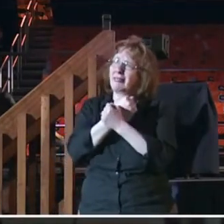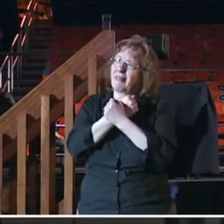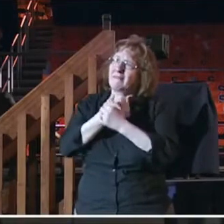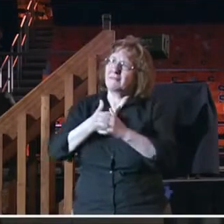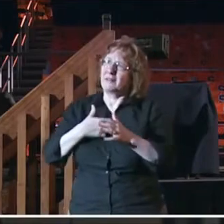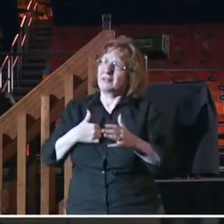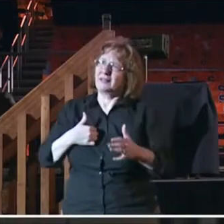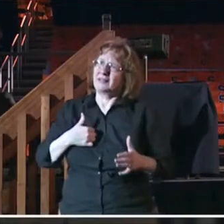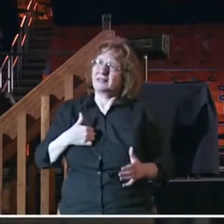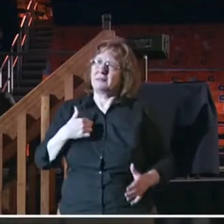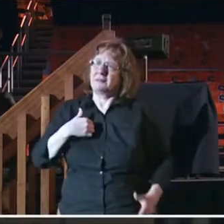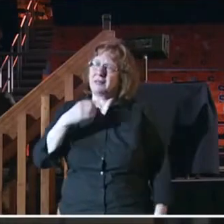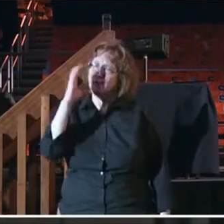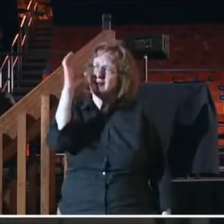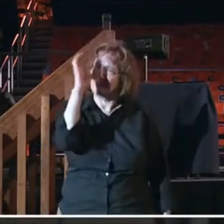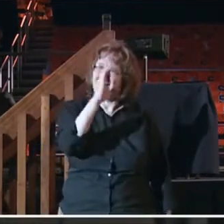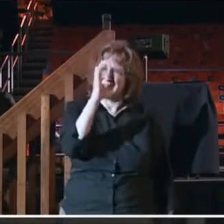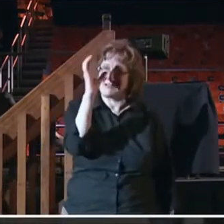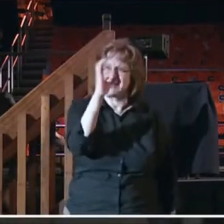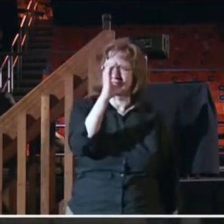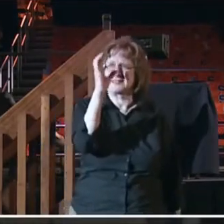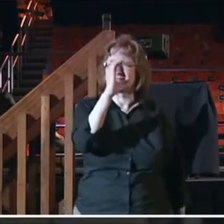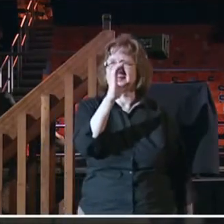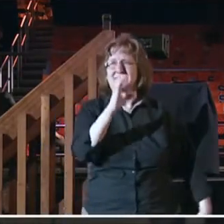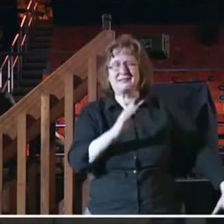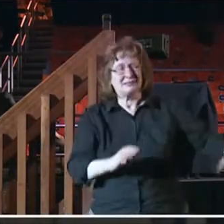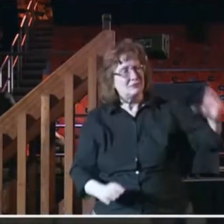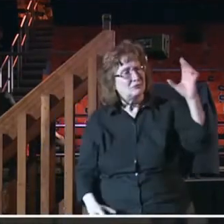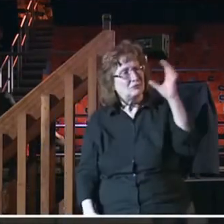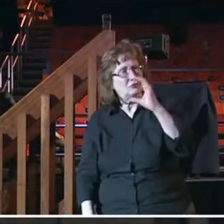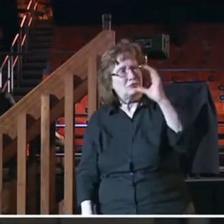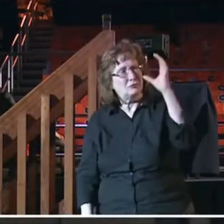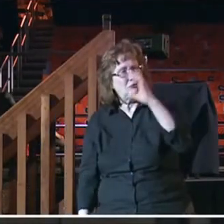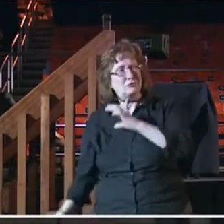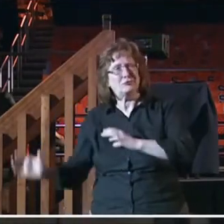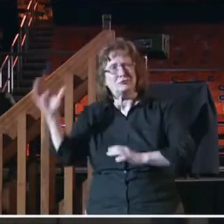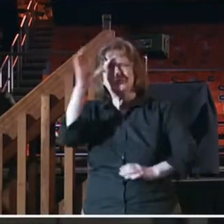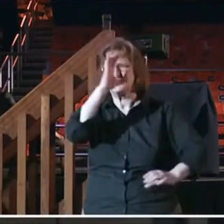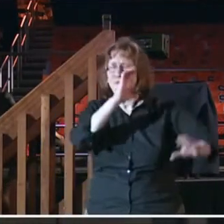'Cause I'm searching for honesty.